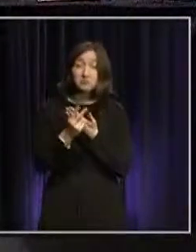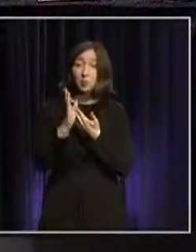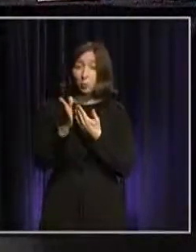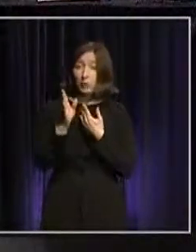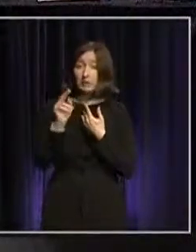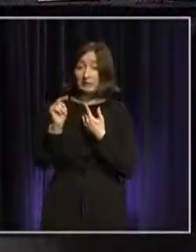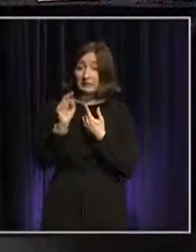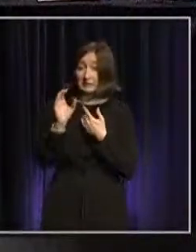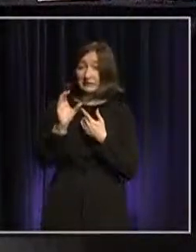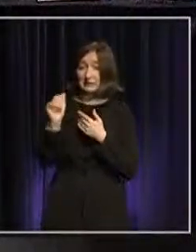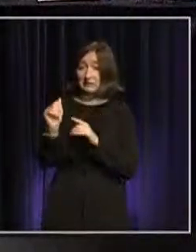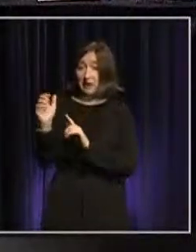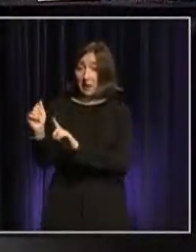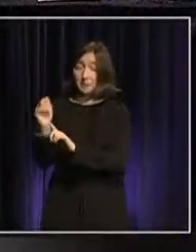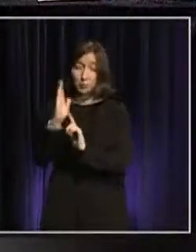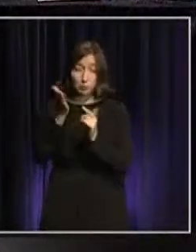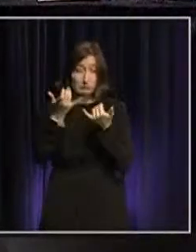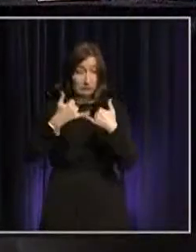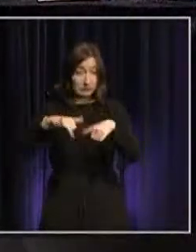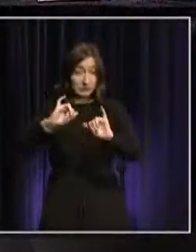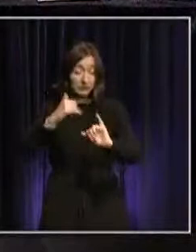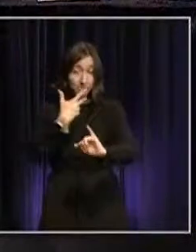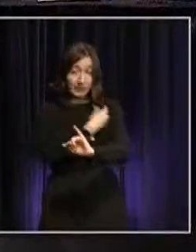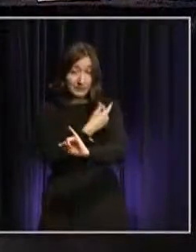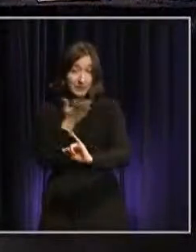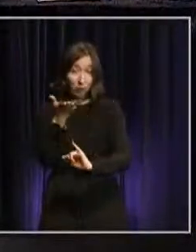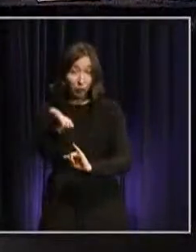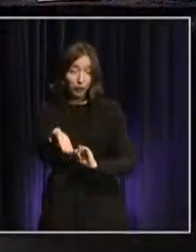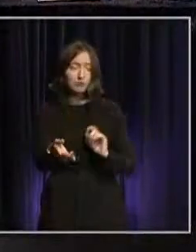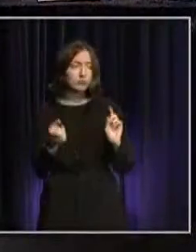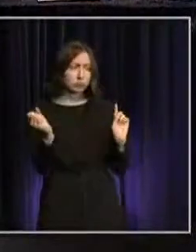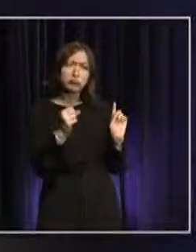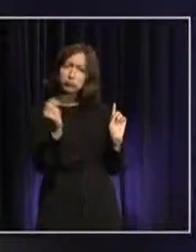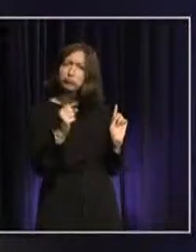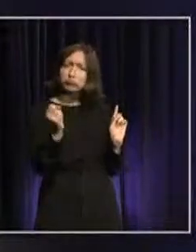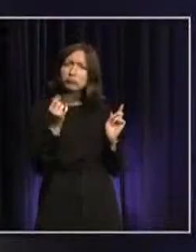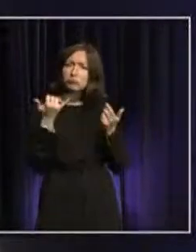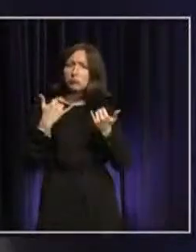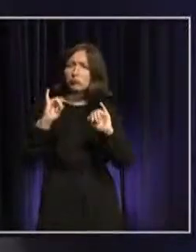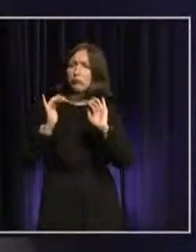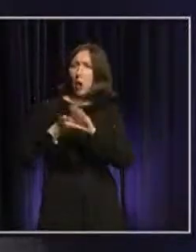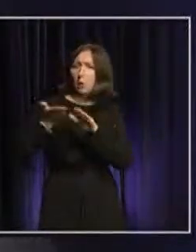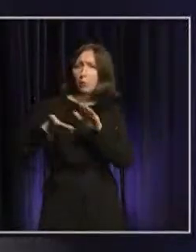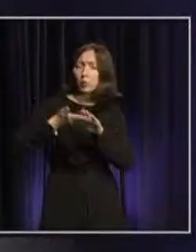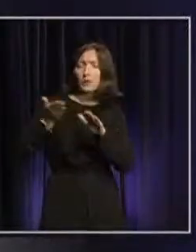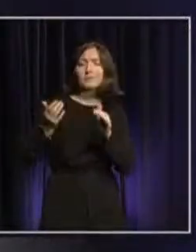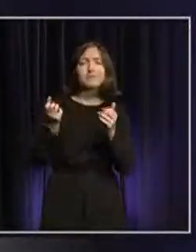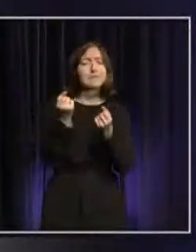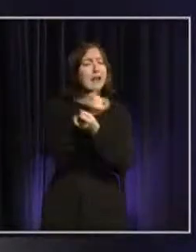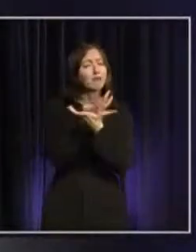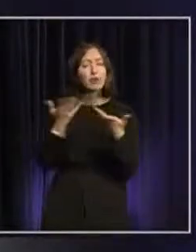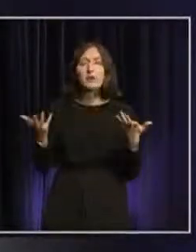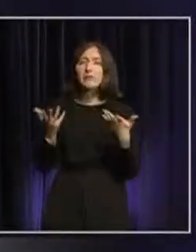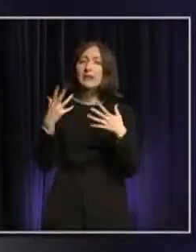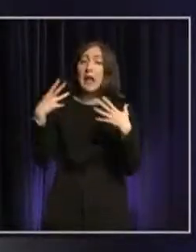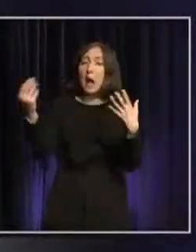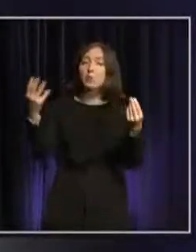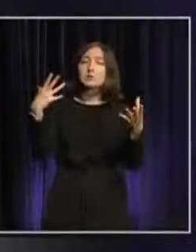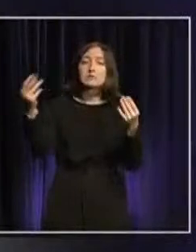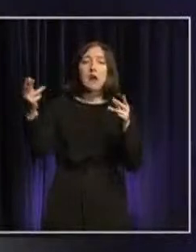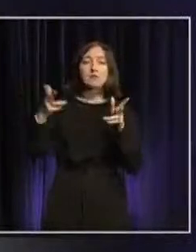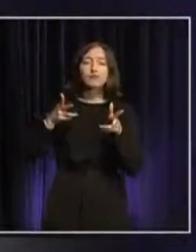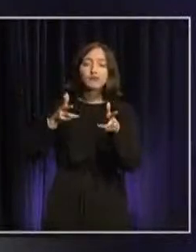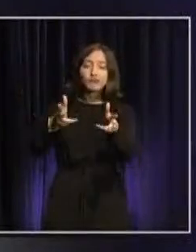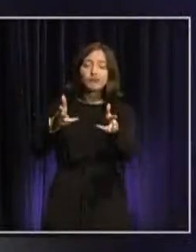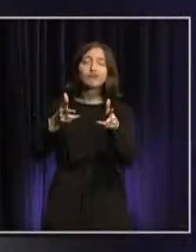at the Alamo Dome parking lots? Yes, we are still continuing the operation. It is all outdoors, drive-through, and so we have